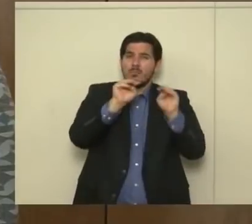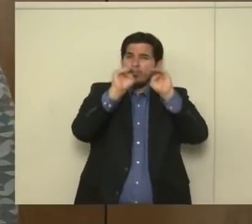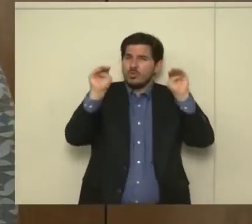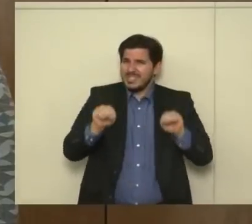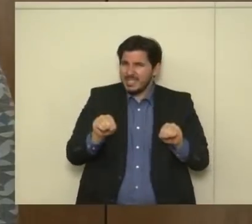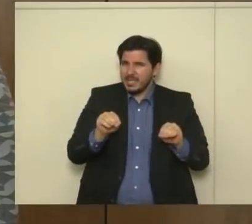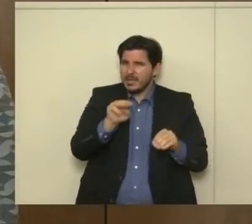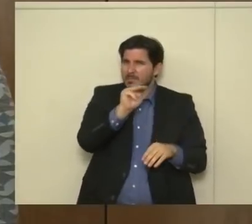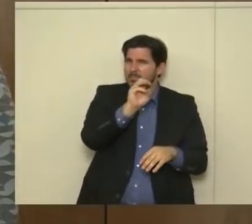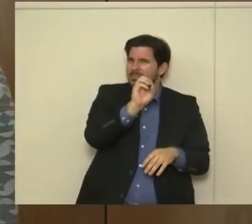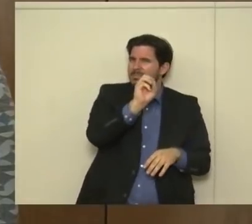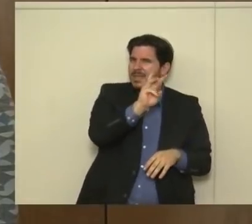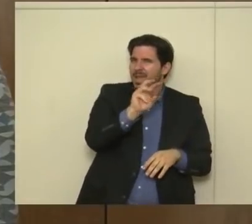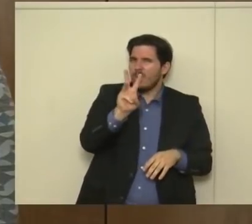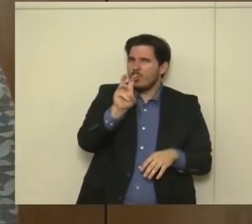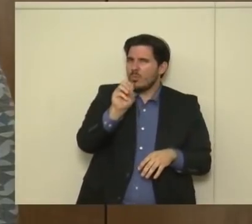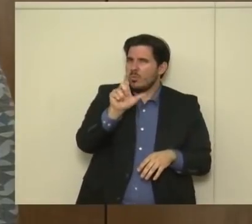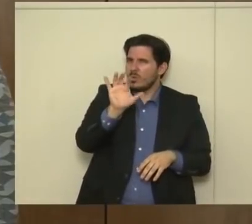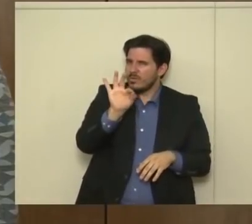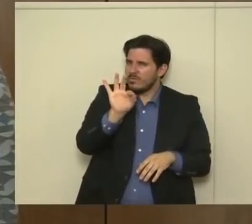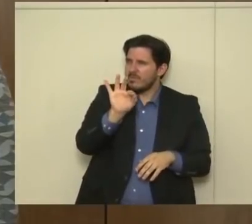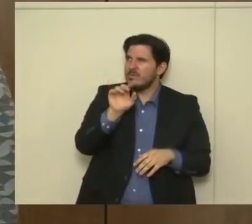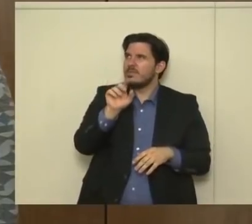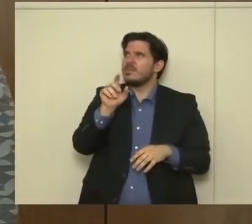and the